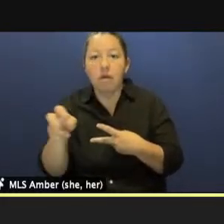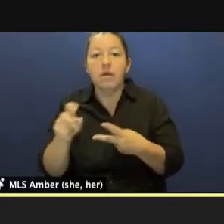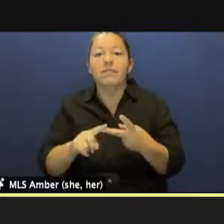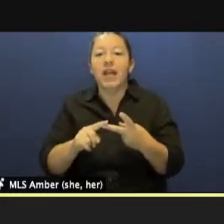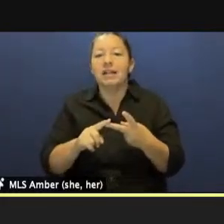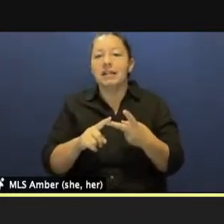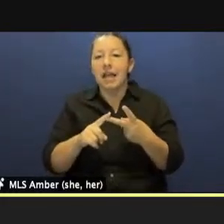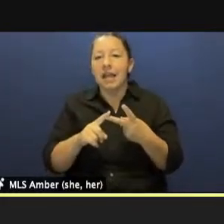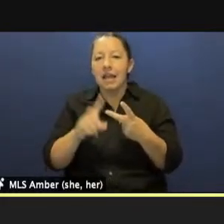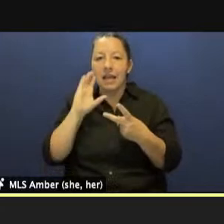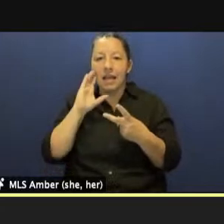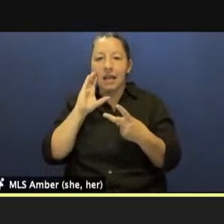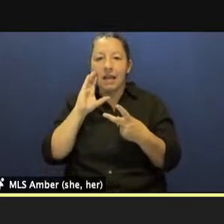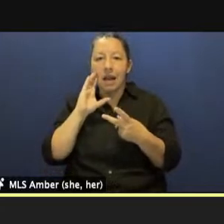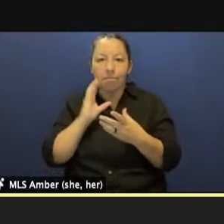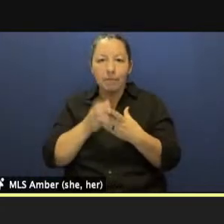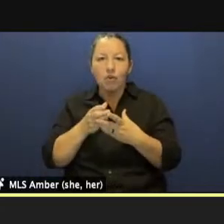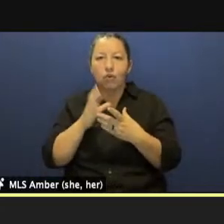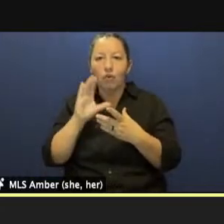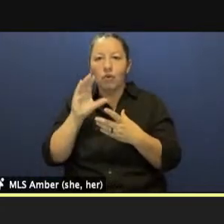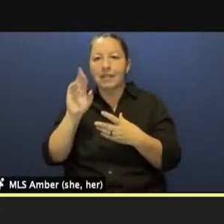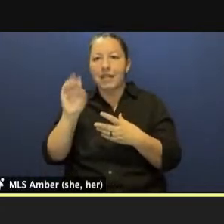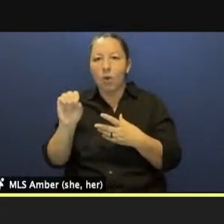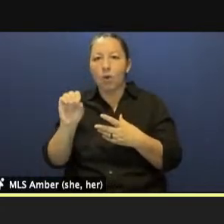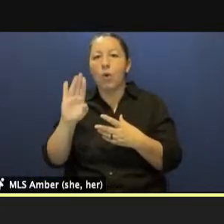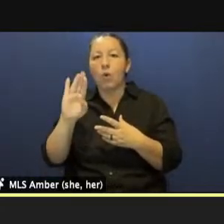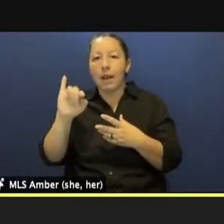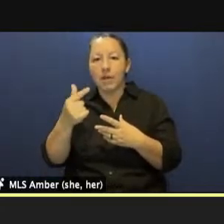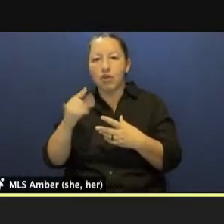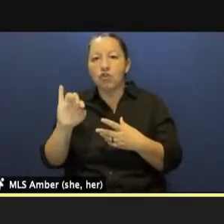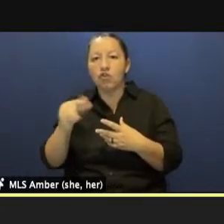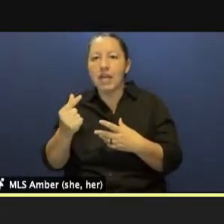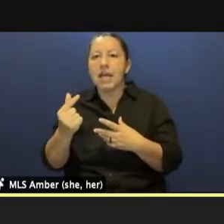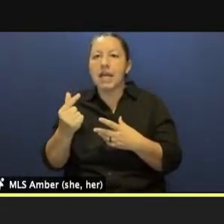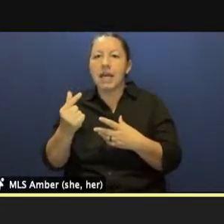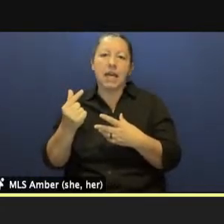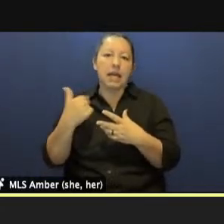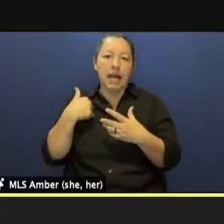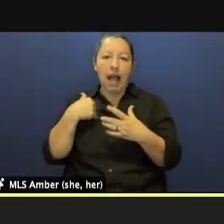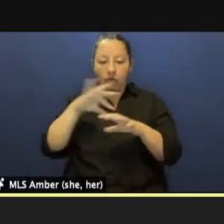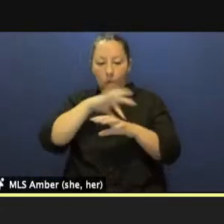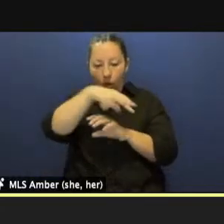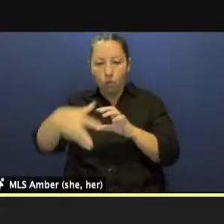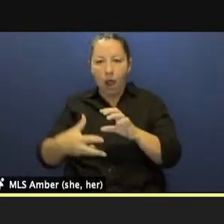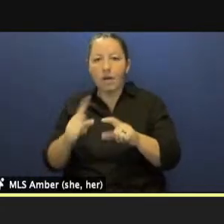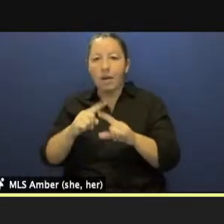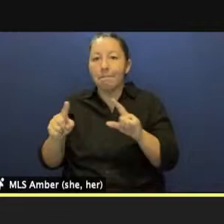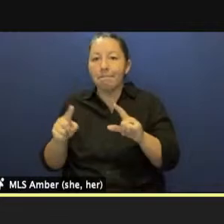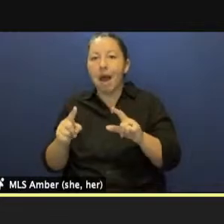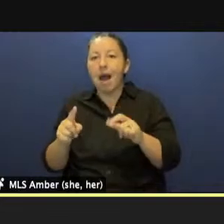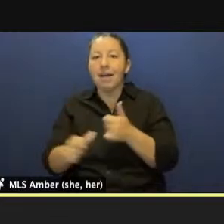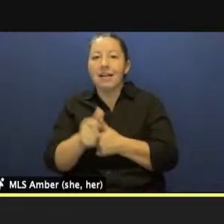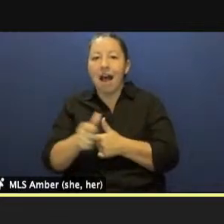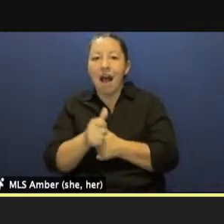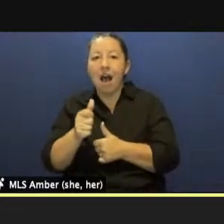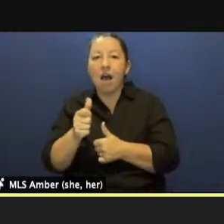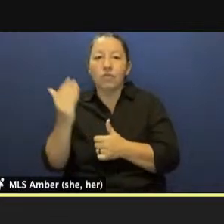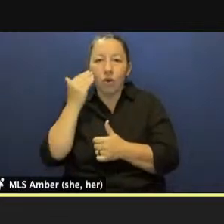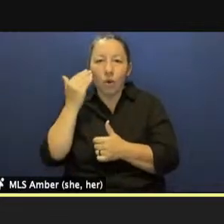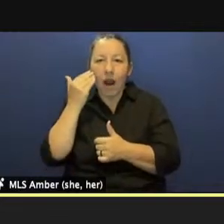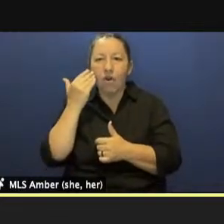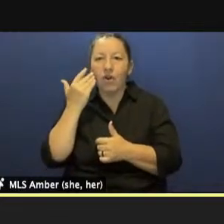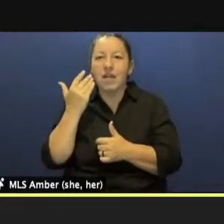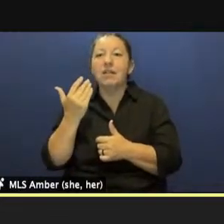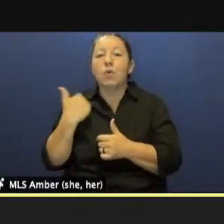all the way around, up on the mast, up on the top, but also hazard awareness, right? Cameras that are down located near the